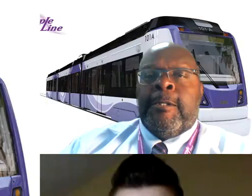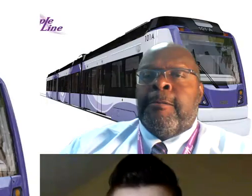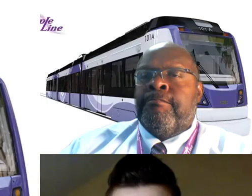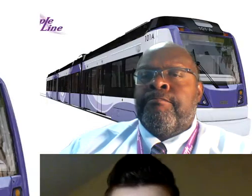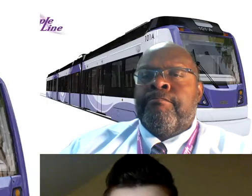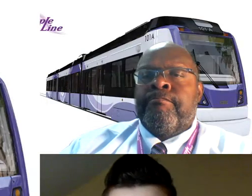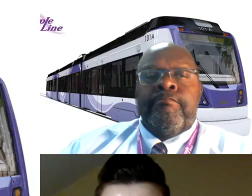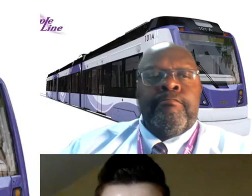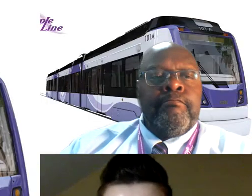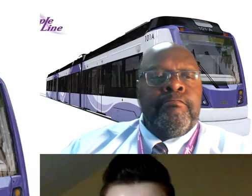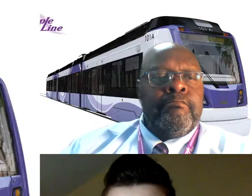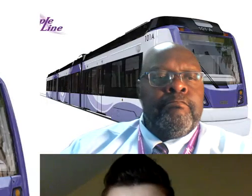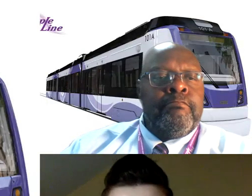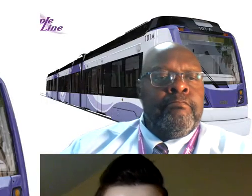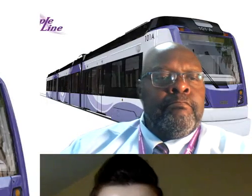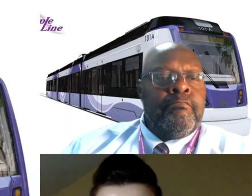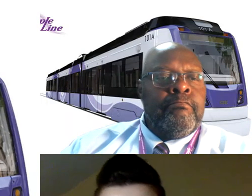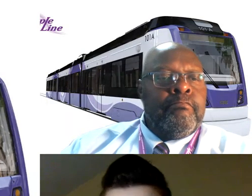Hey, everybody.